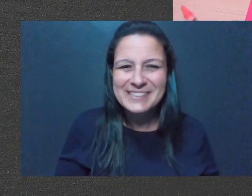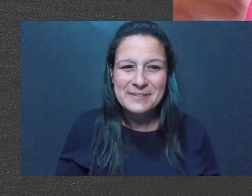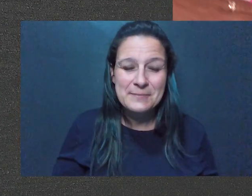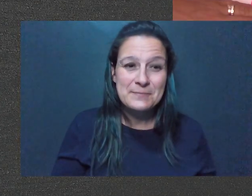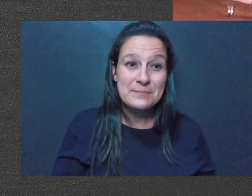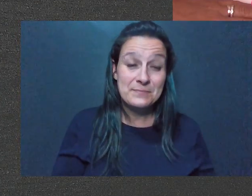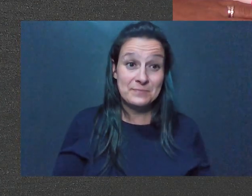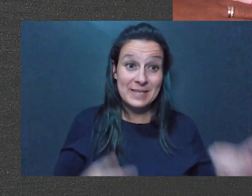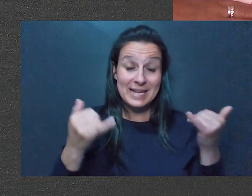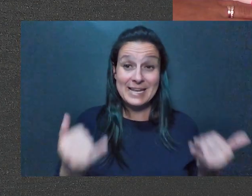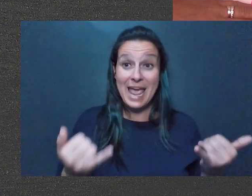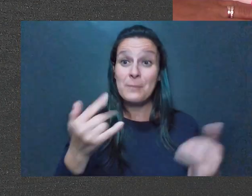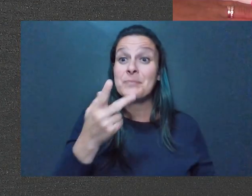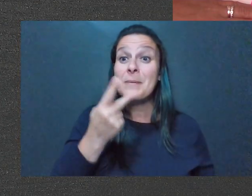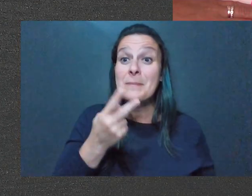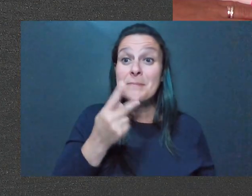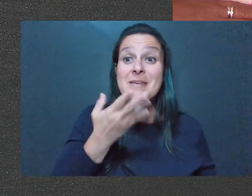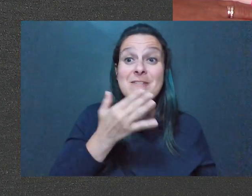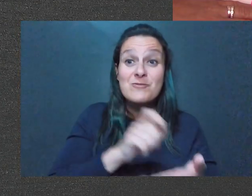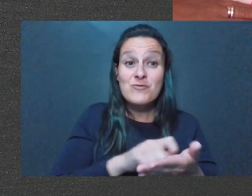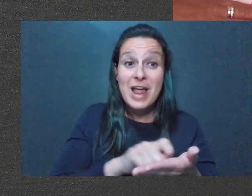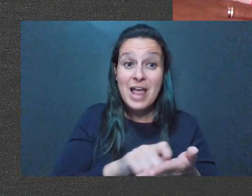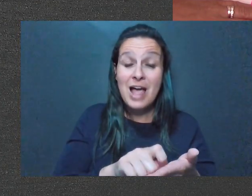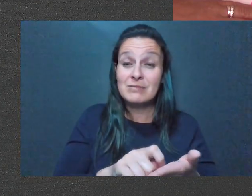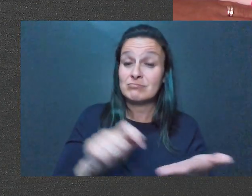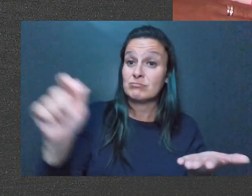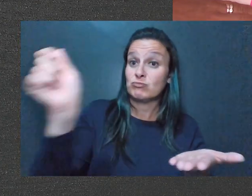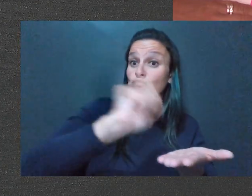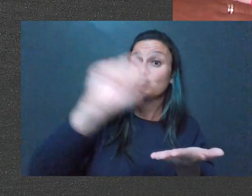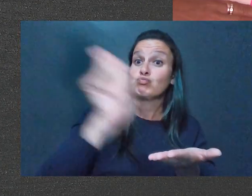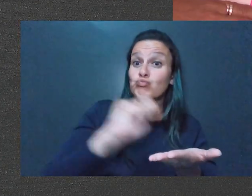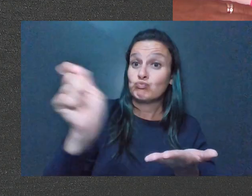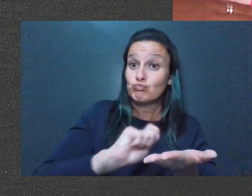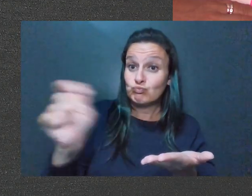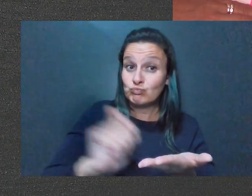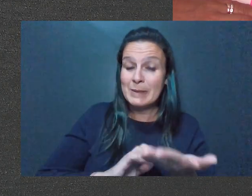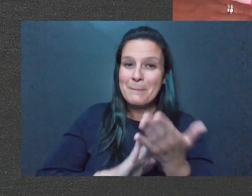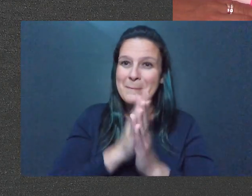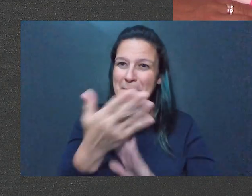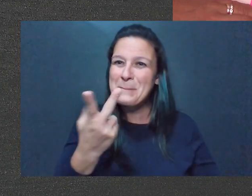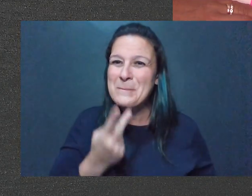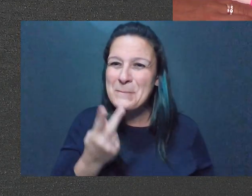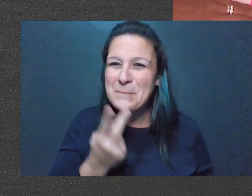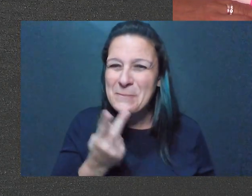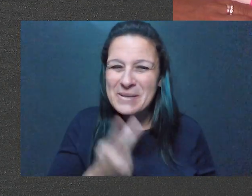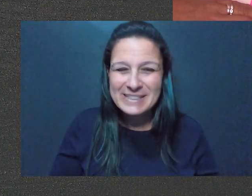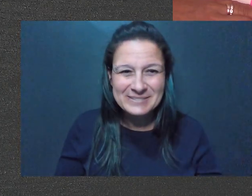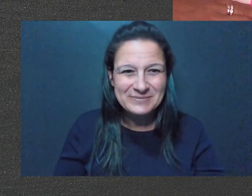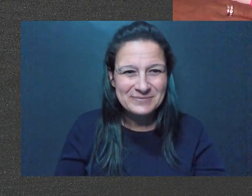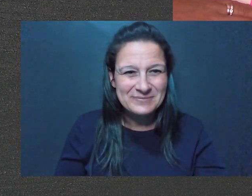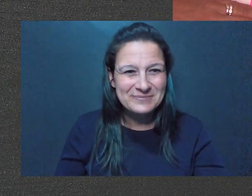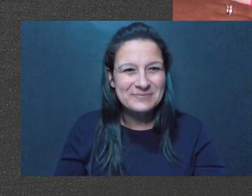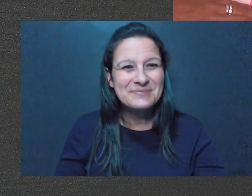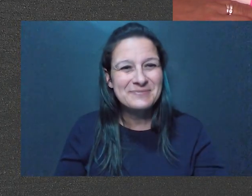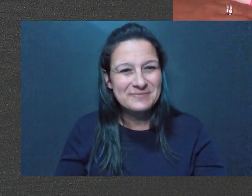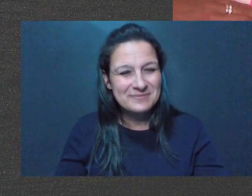Now if you take your pink crayon, you can turn your white pig into a pink pig rather easily